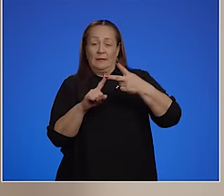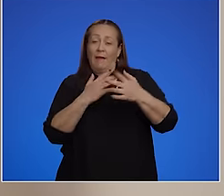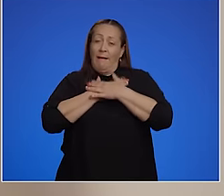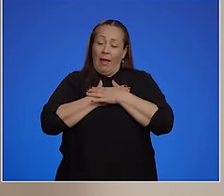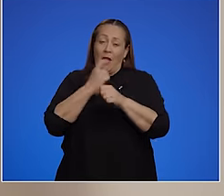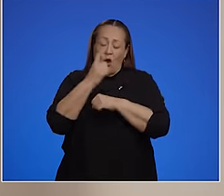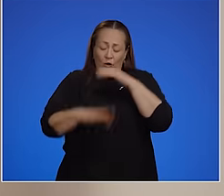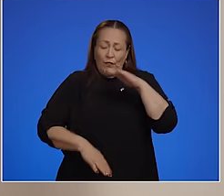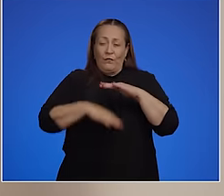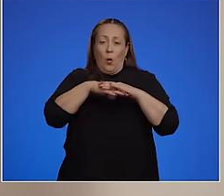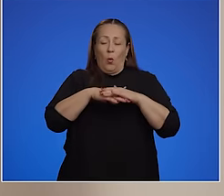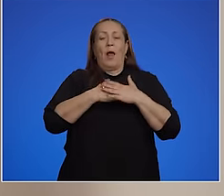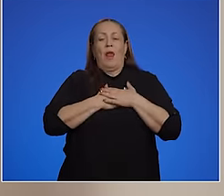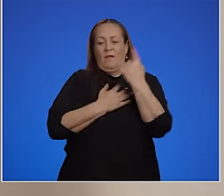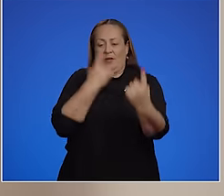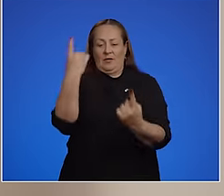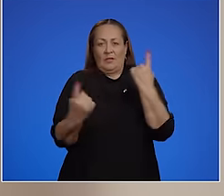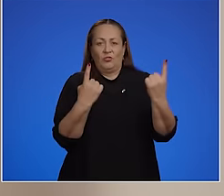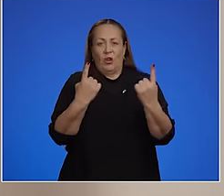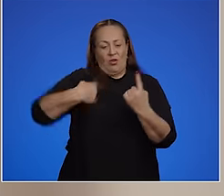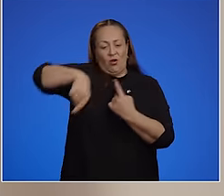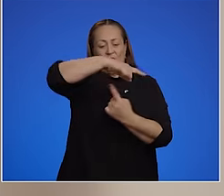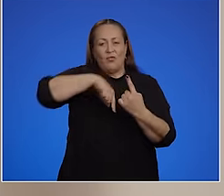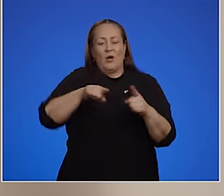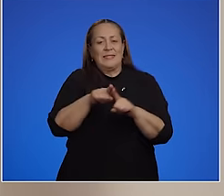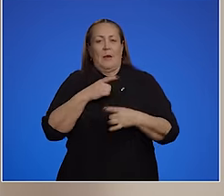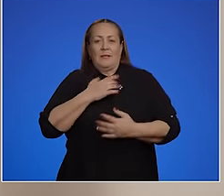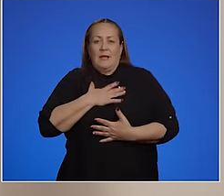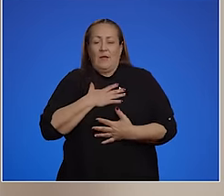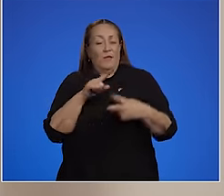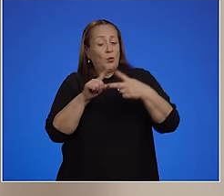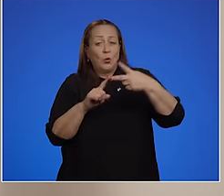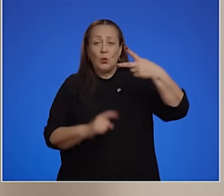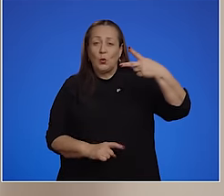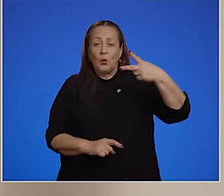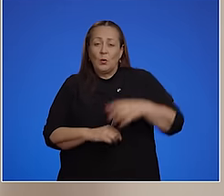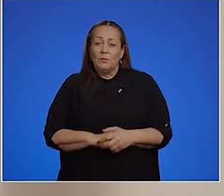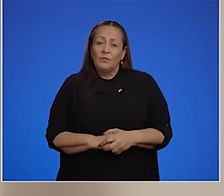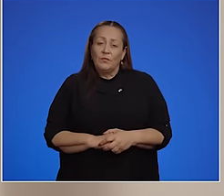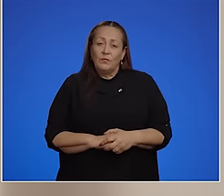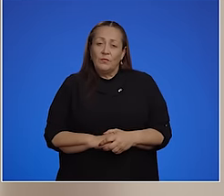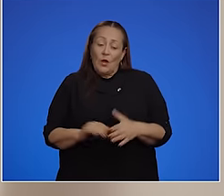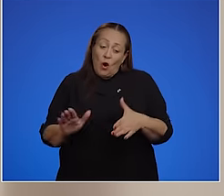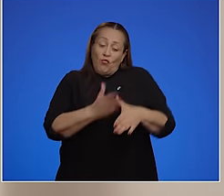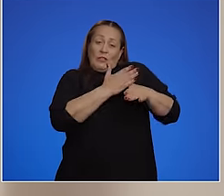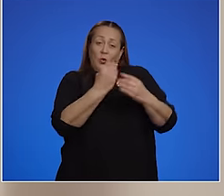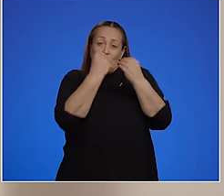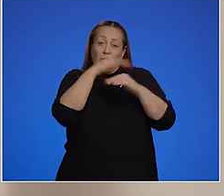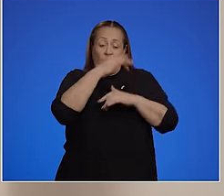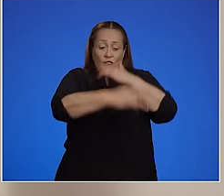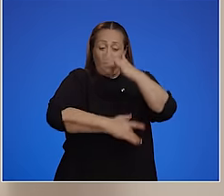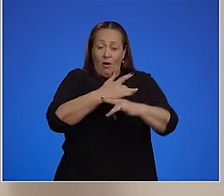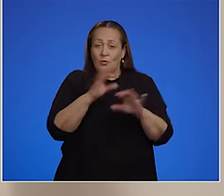are, and love your neighbor, those around you, as yourself. That is not the original teaching of Christ. They are direct